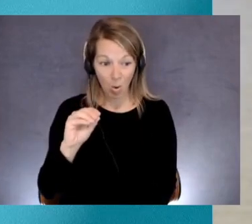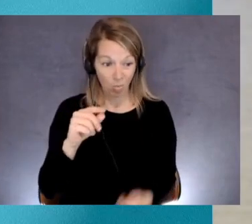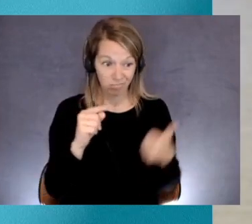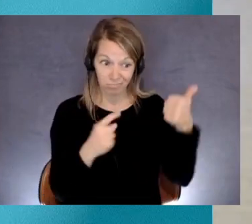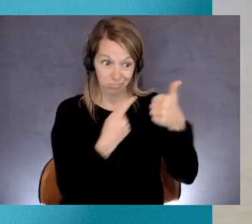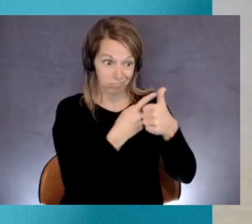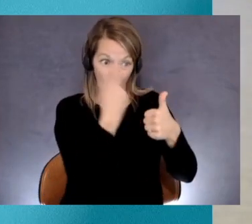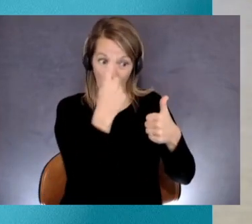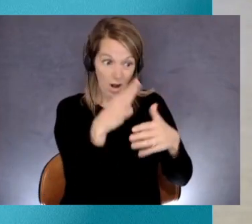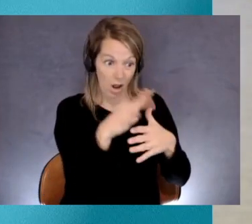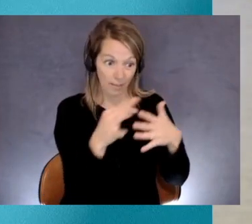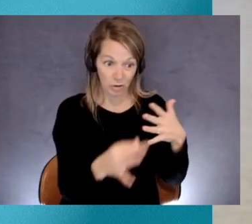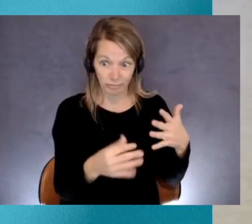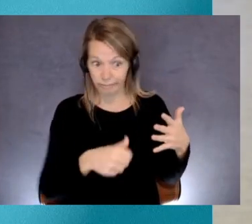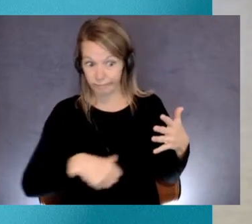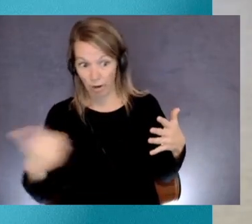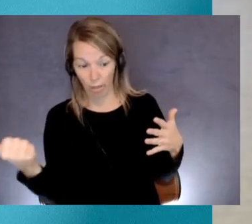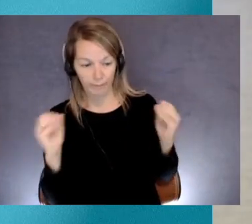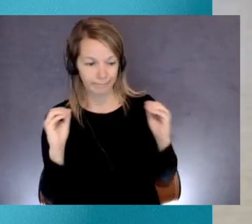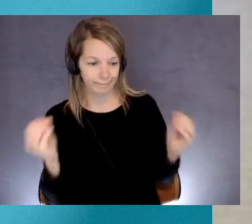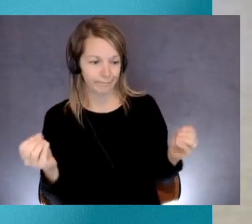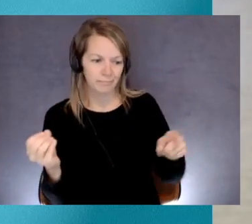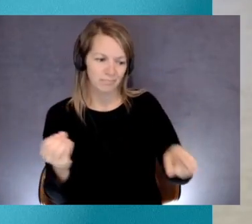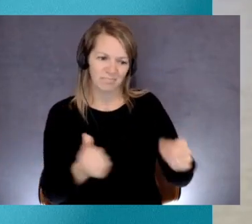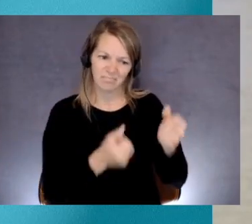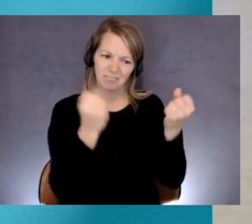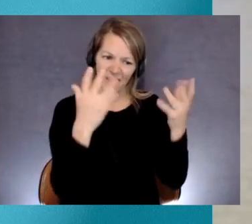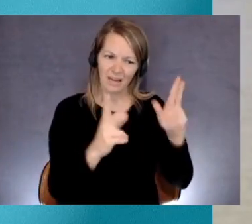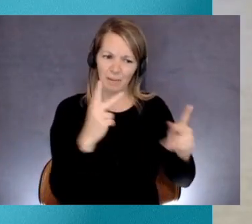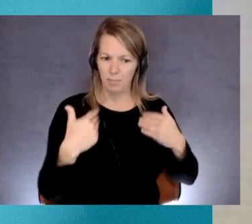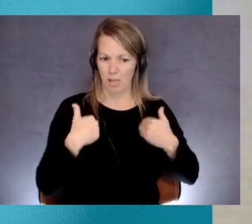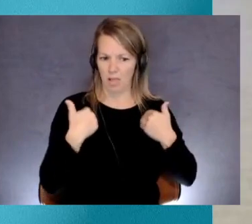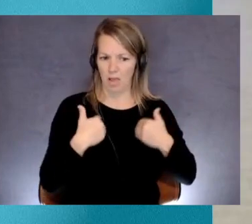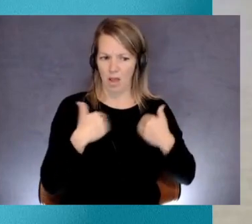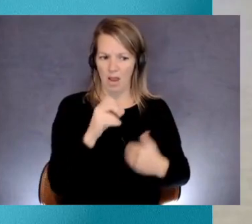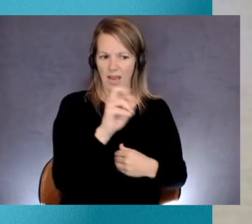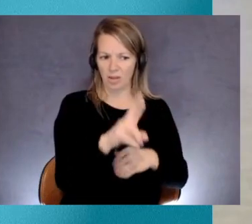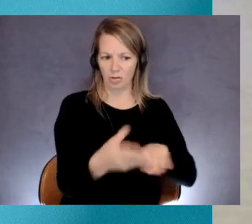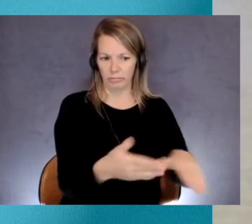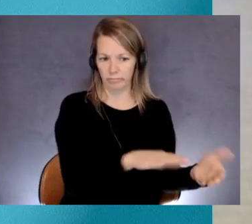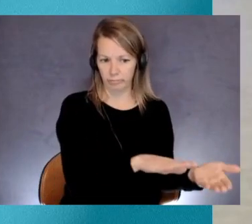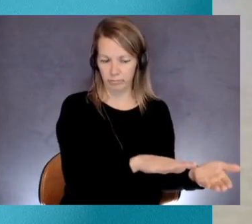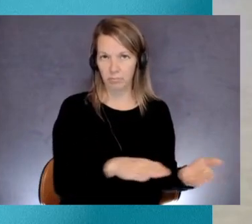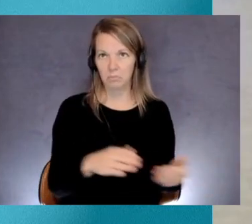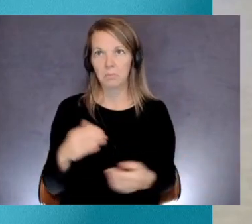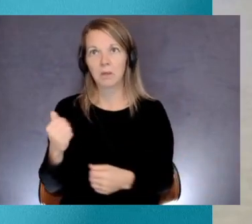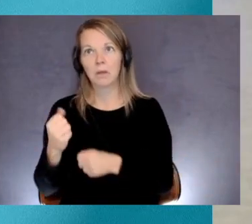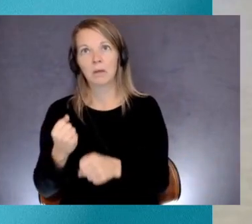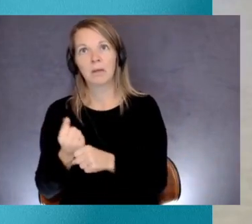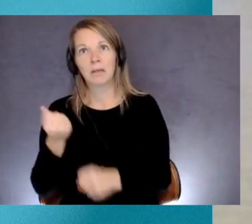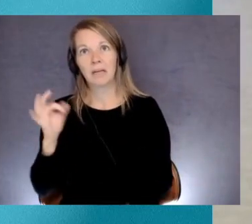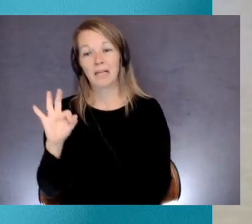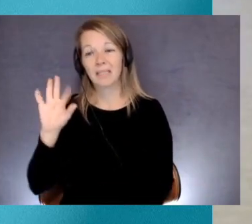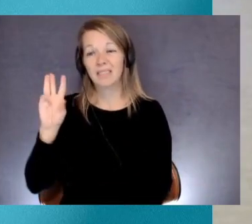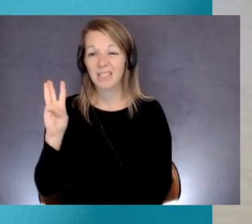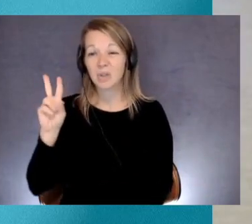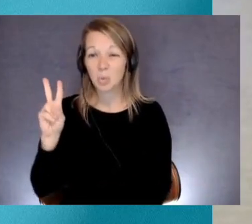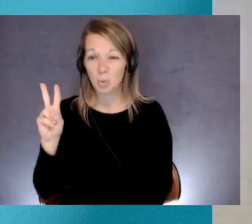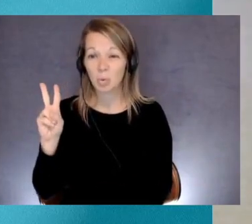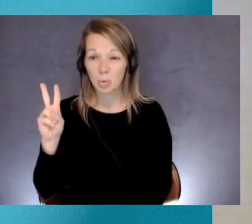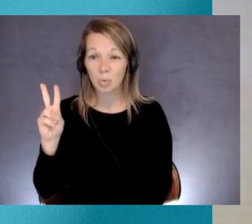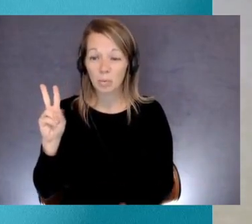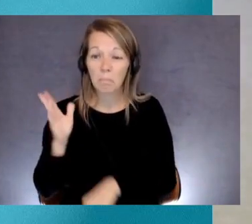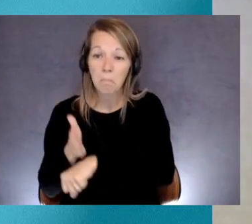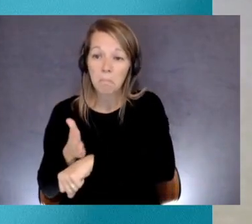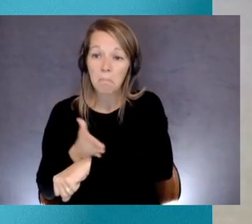And as such, most people were dying from lung cancer. Cisplatin comes along around 1962, and we made some modest